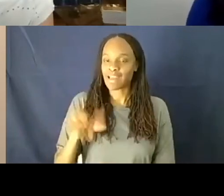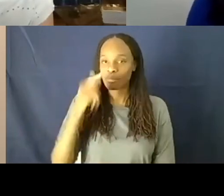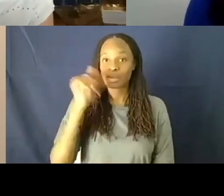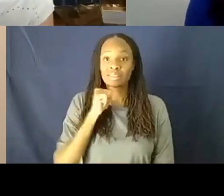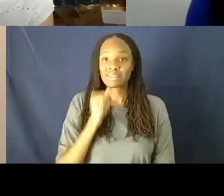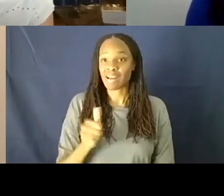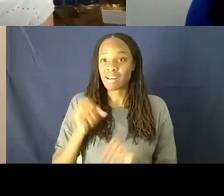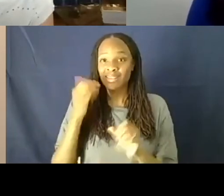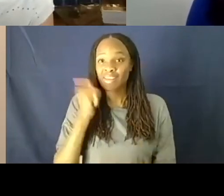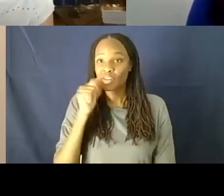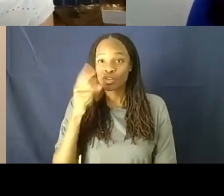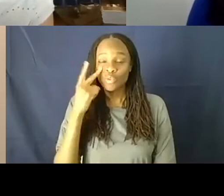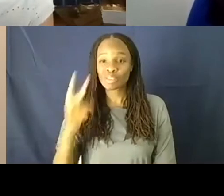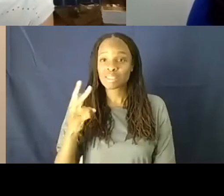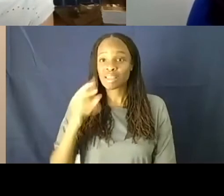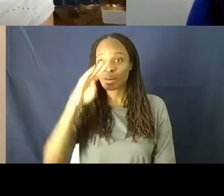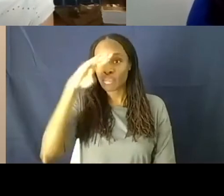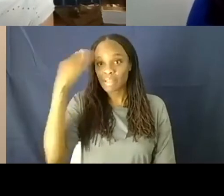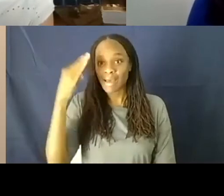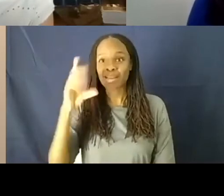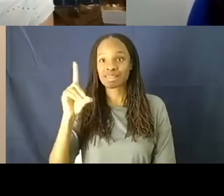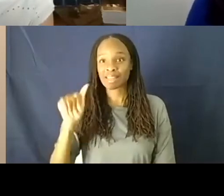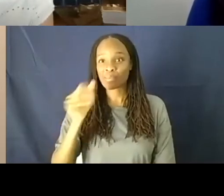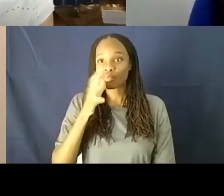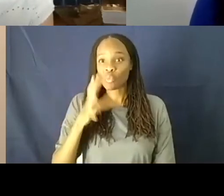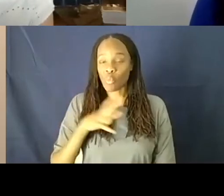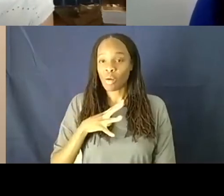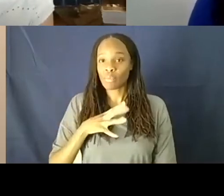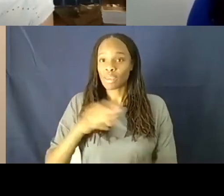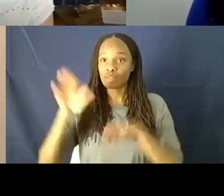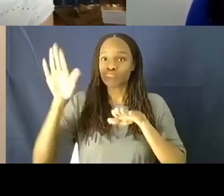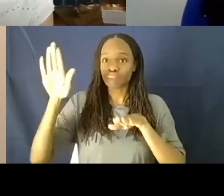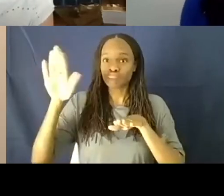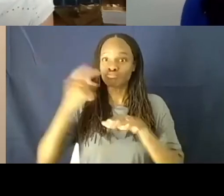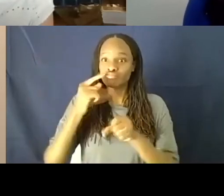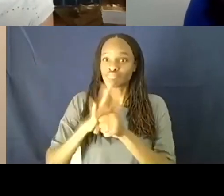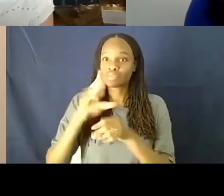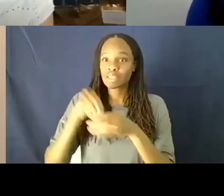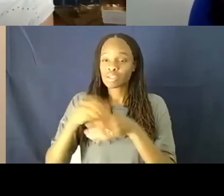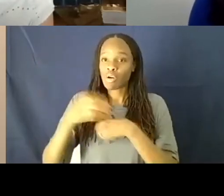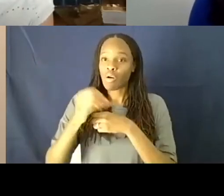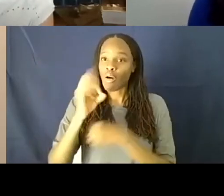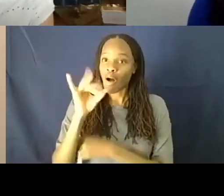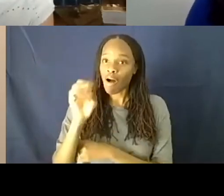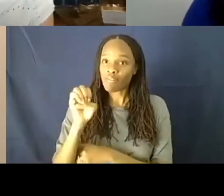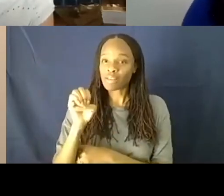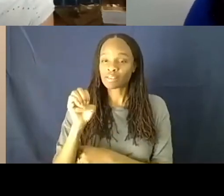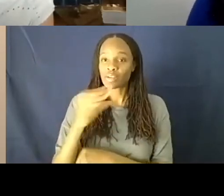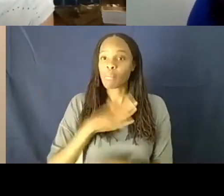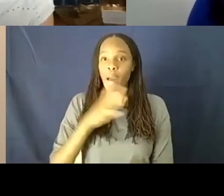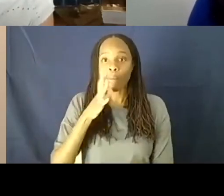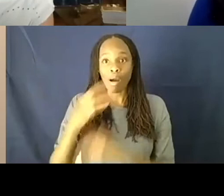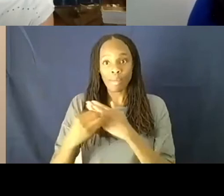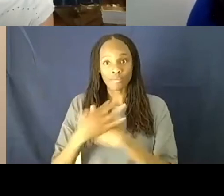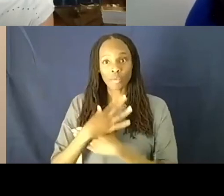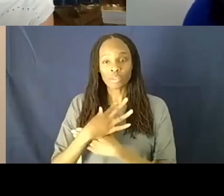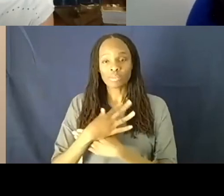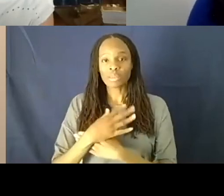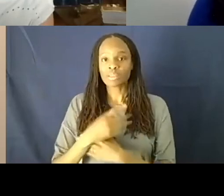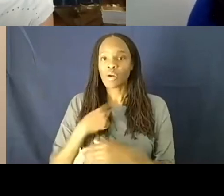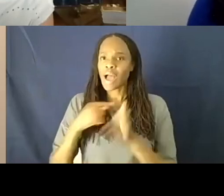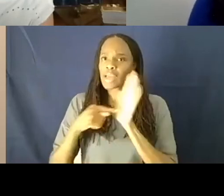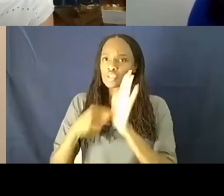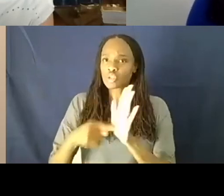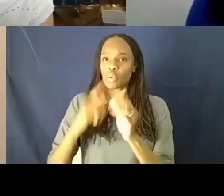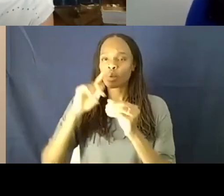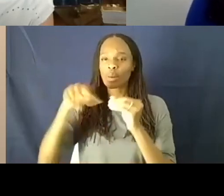any office. And so I wanted that to, like my mom did, influence me. And I spoke with them, and I talked to them about the